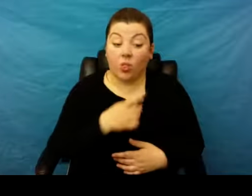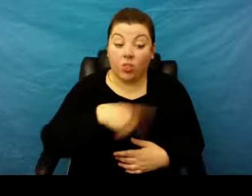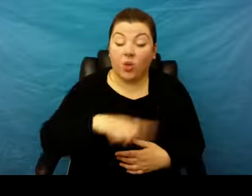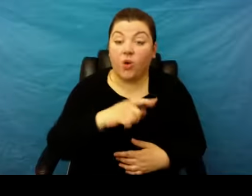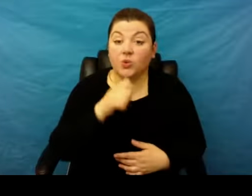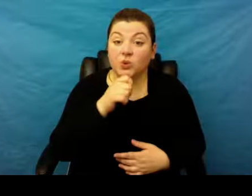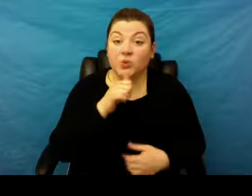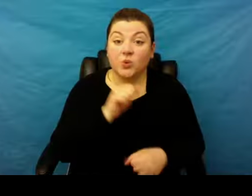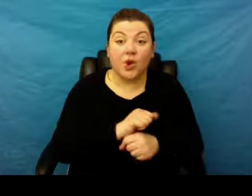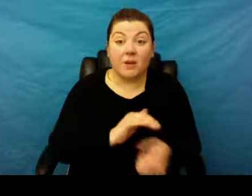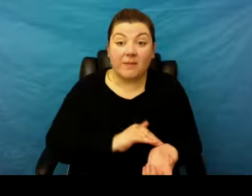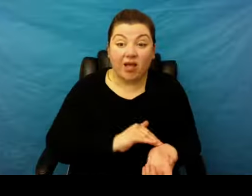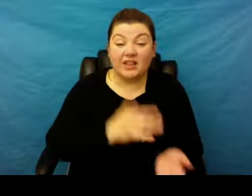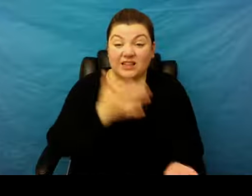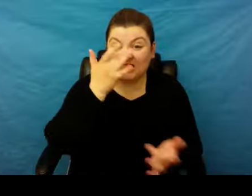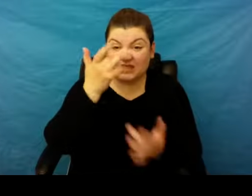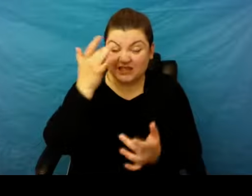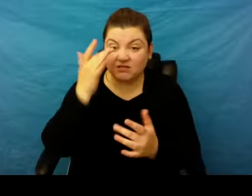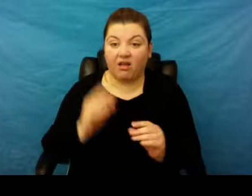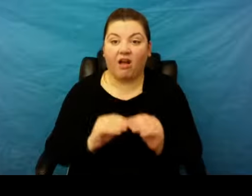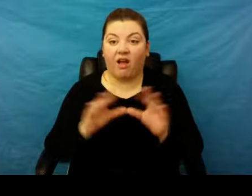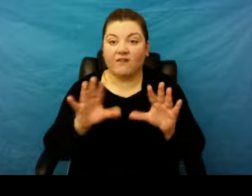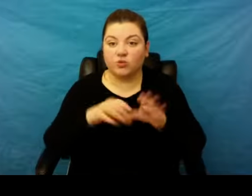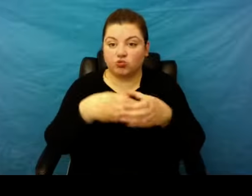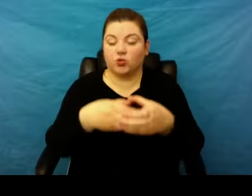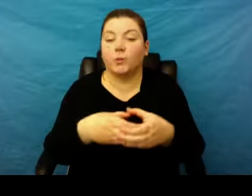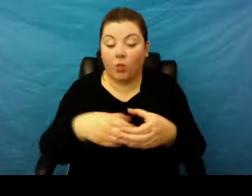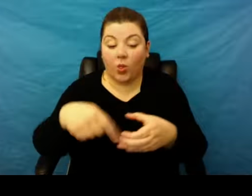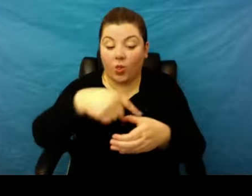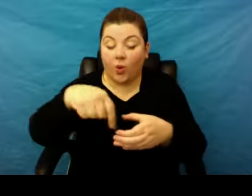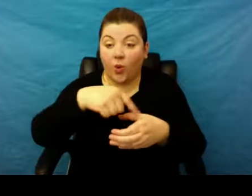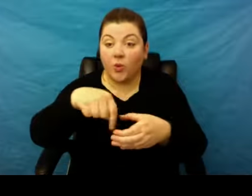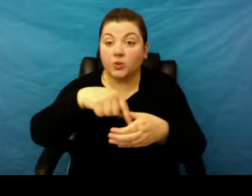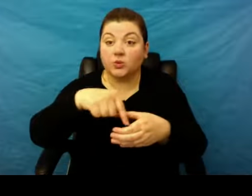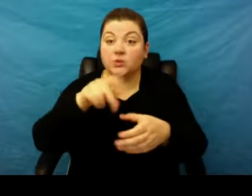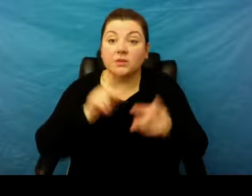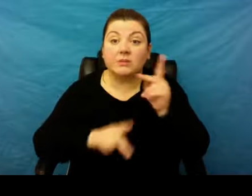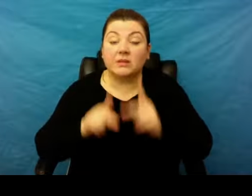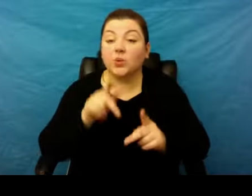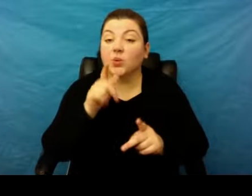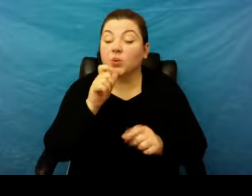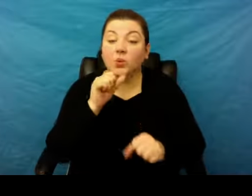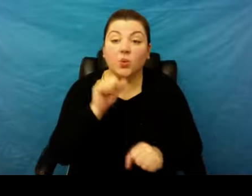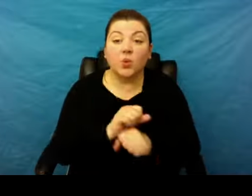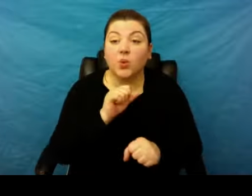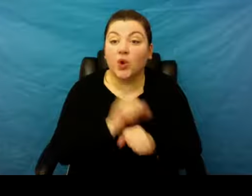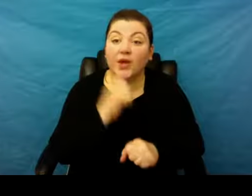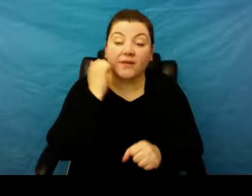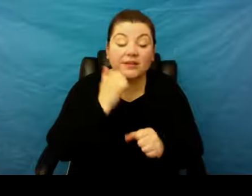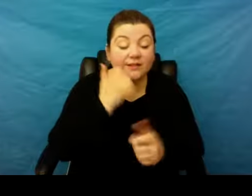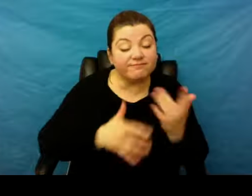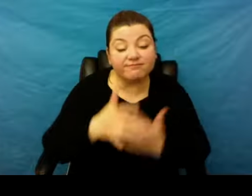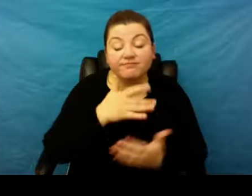are one very clear population, which is healthcare providers on the front line who are